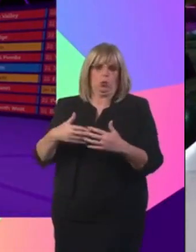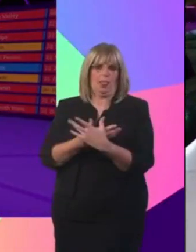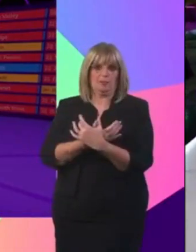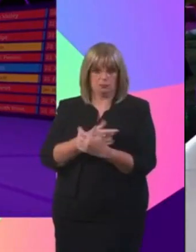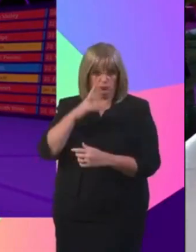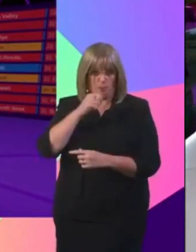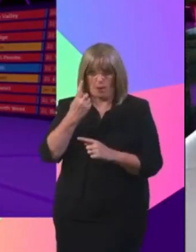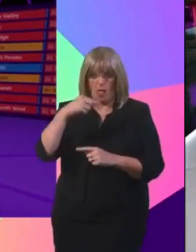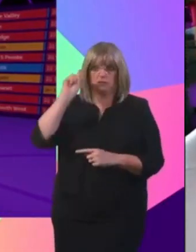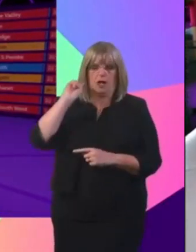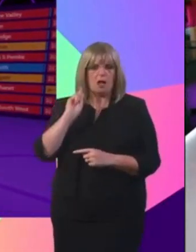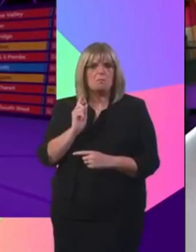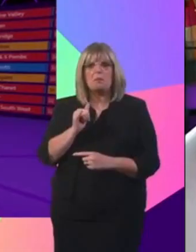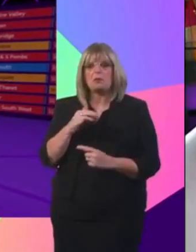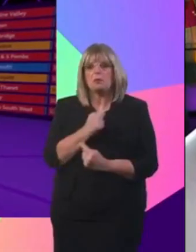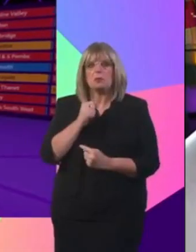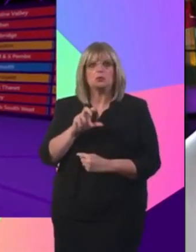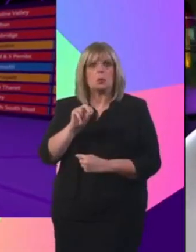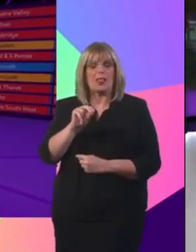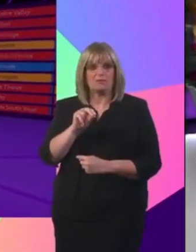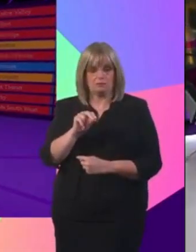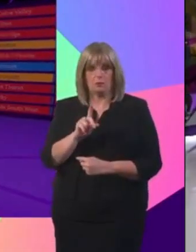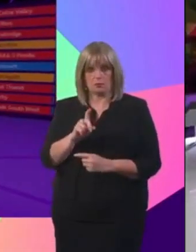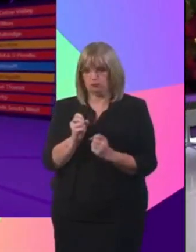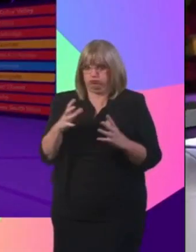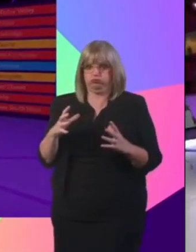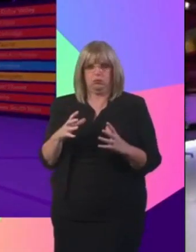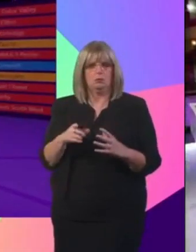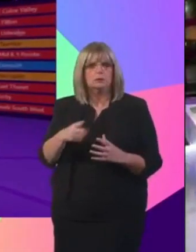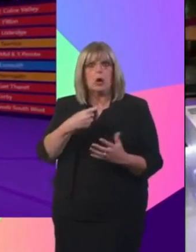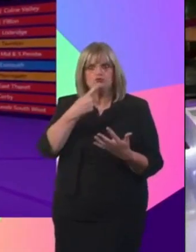the party? We'll find out. Clearly the results have been immeasurably more